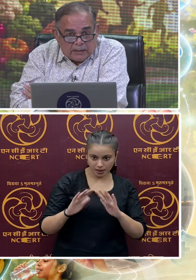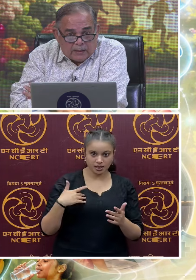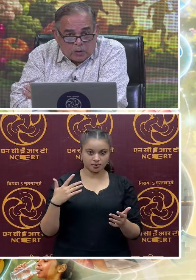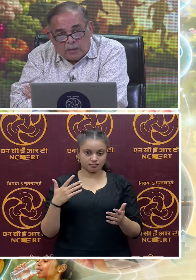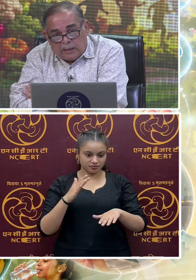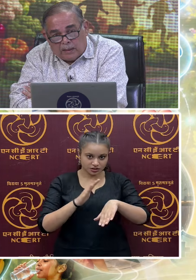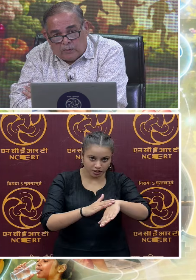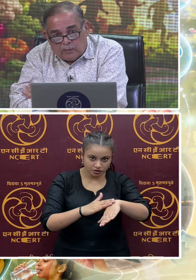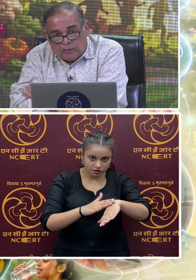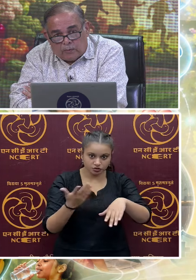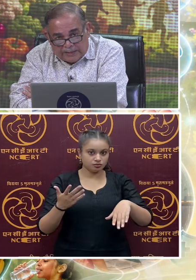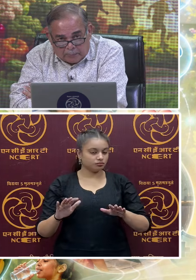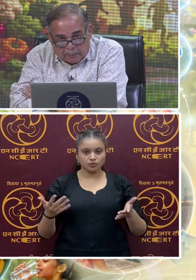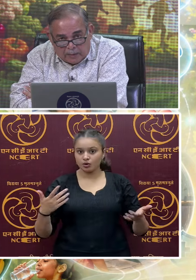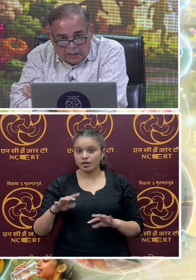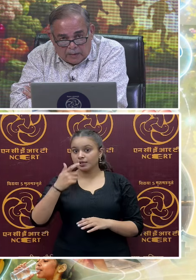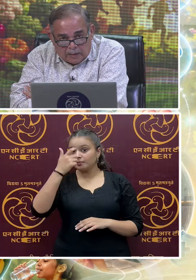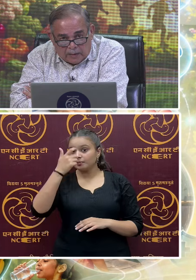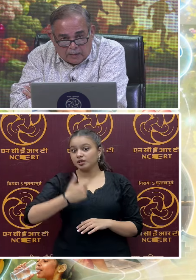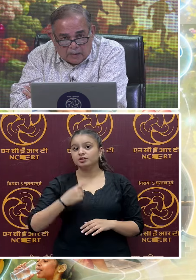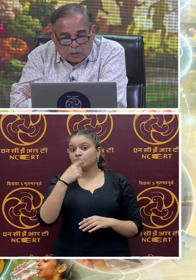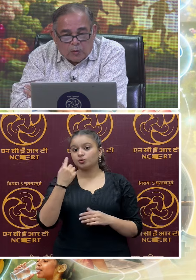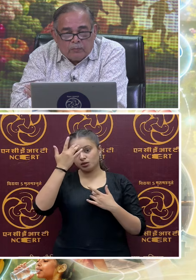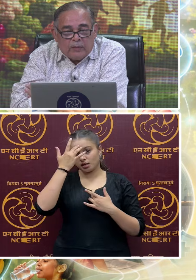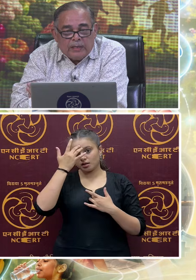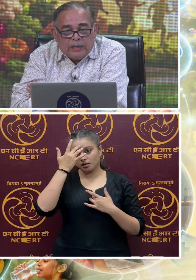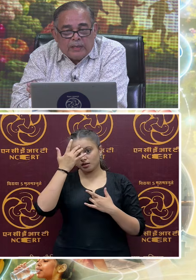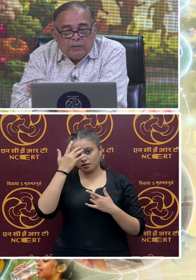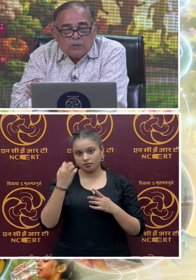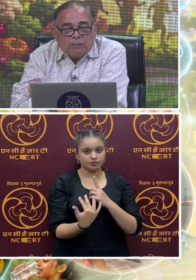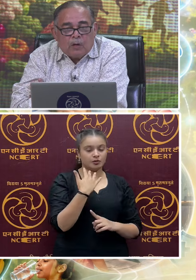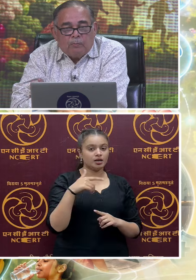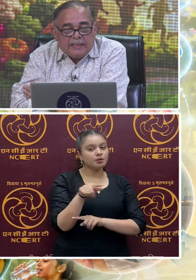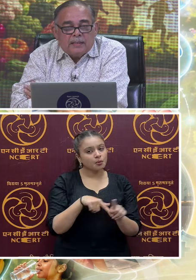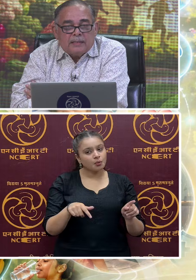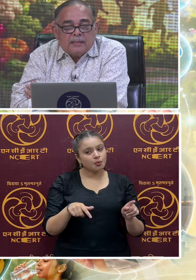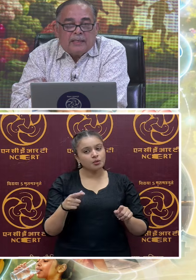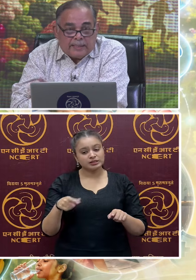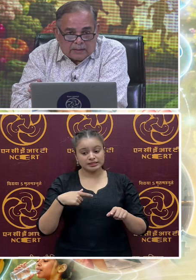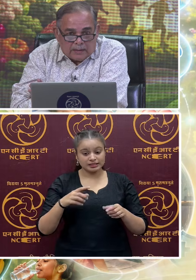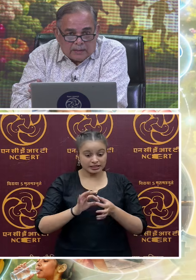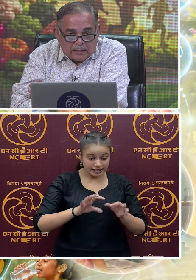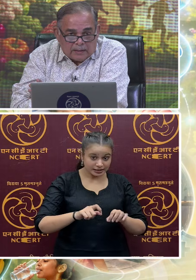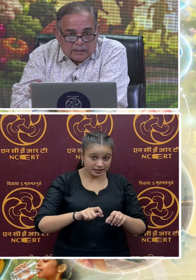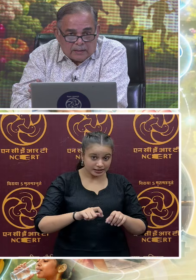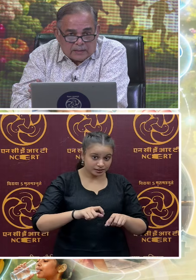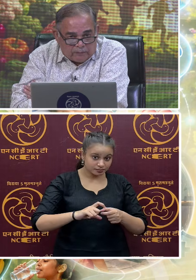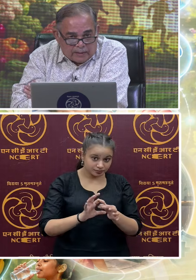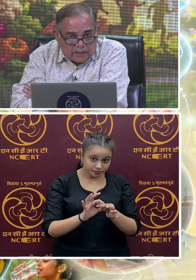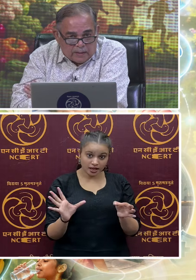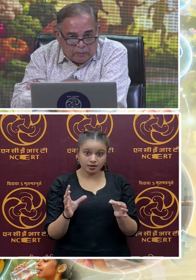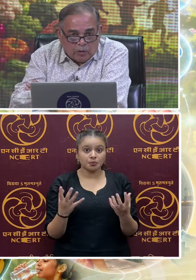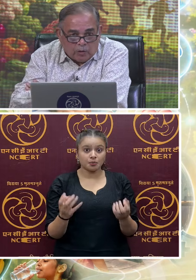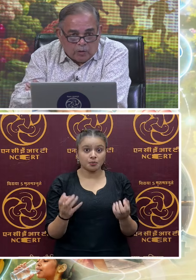contact to the victim. So we have to somehow break this link